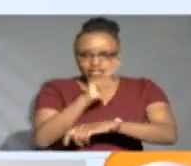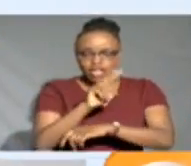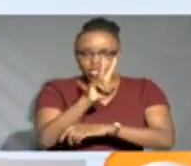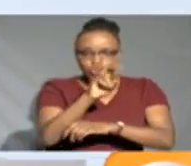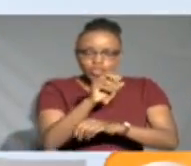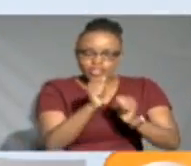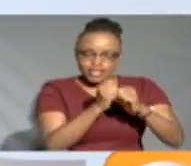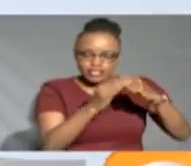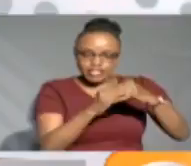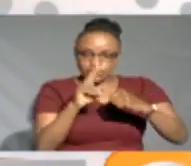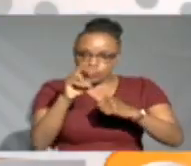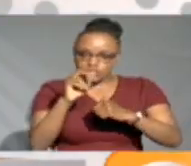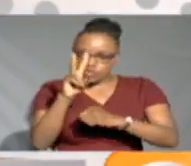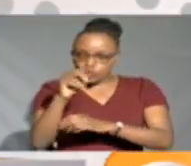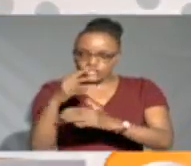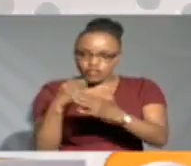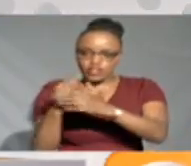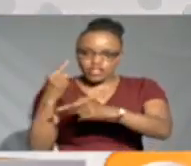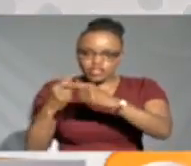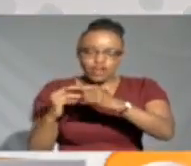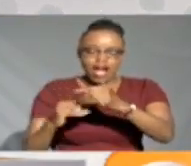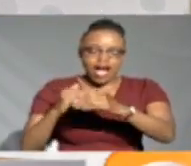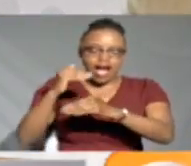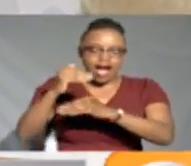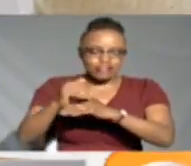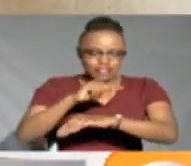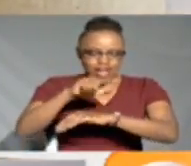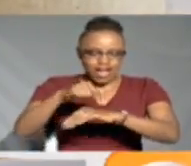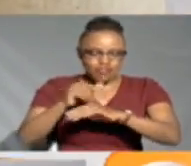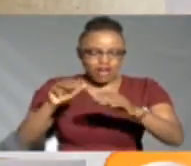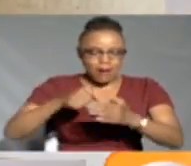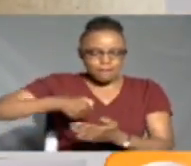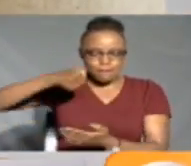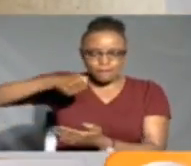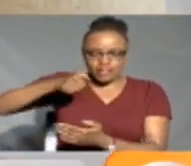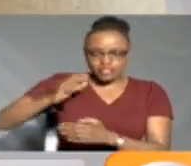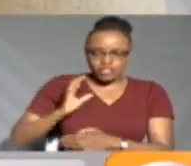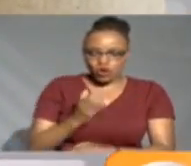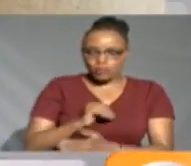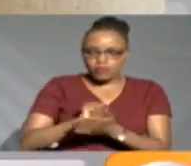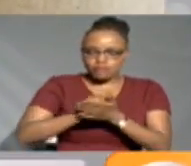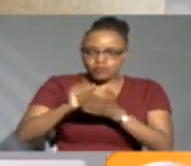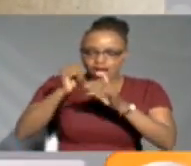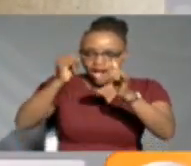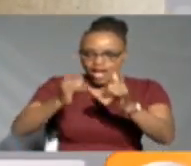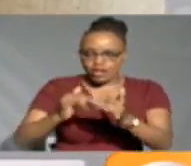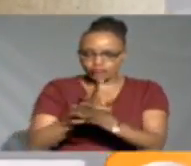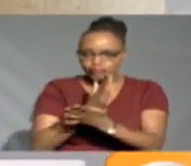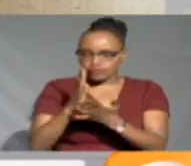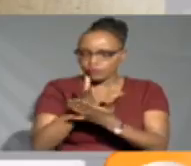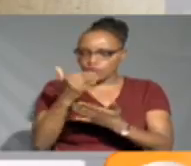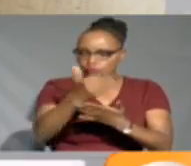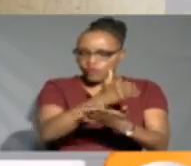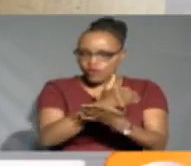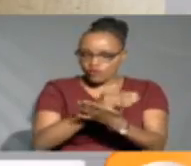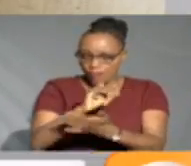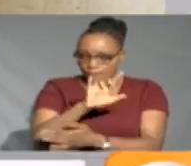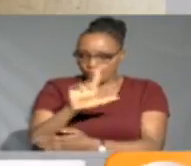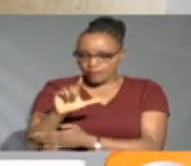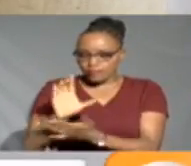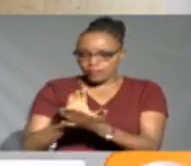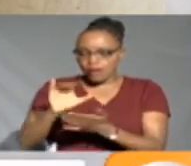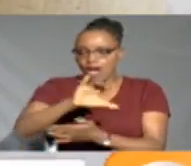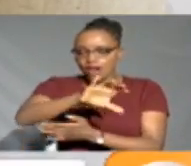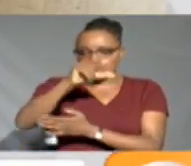2019-2020 financial year, just hours after the National Assembly Budget Committee published a fresh division of revenue bill allocating